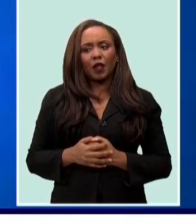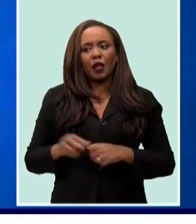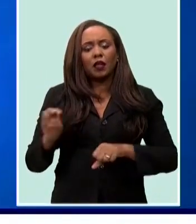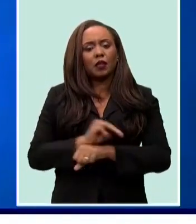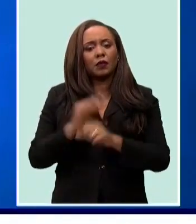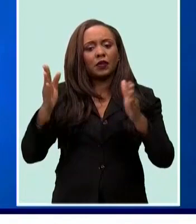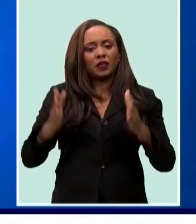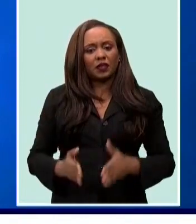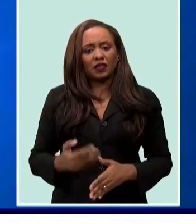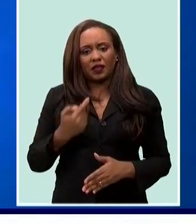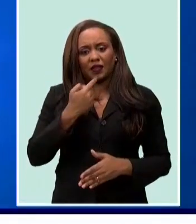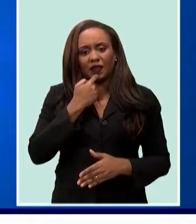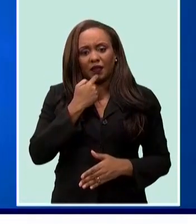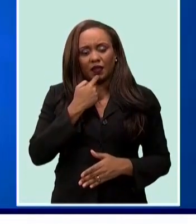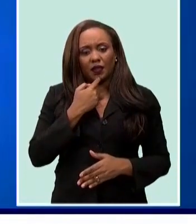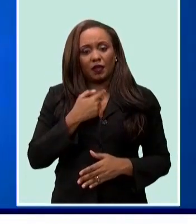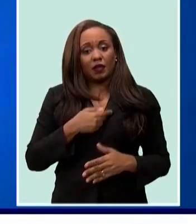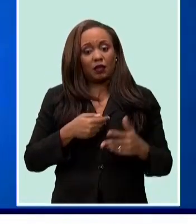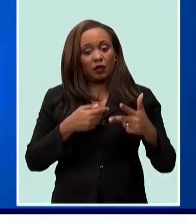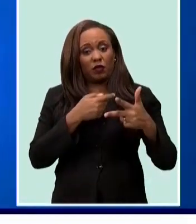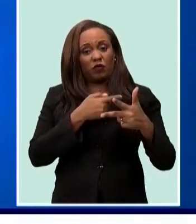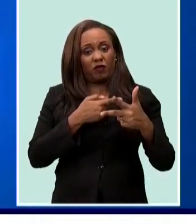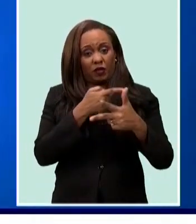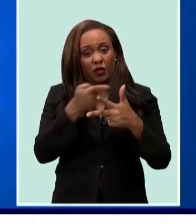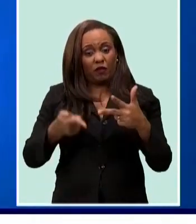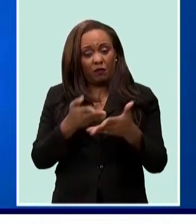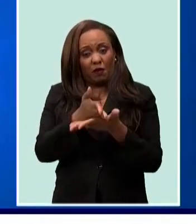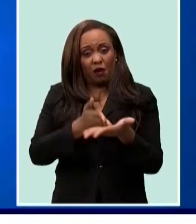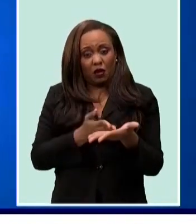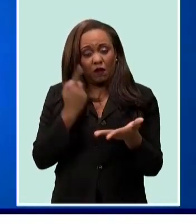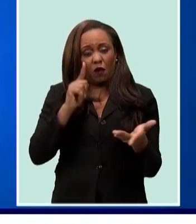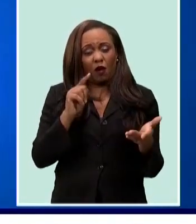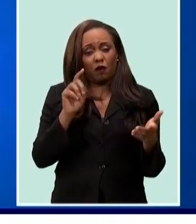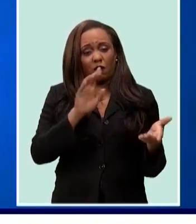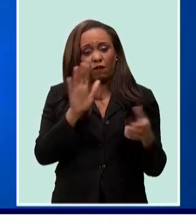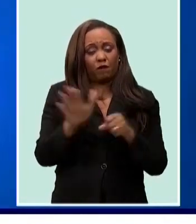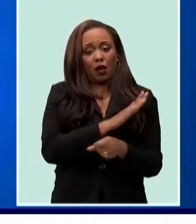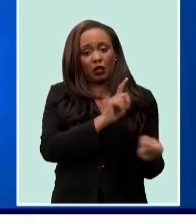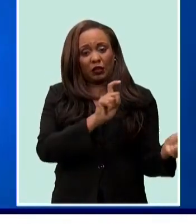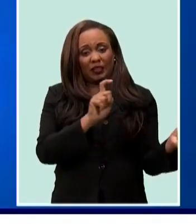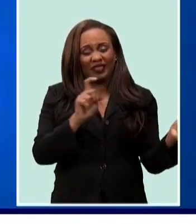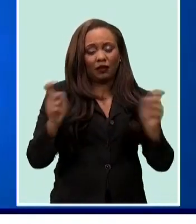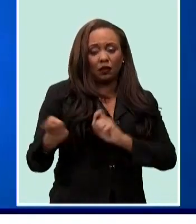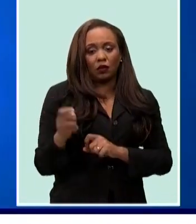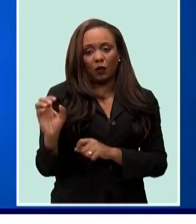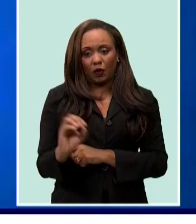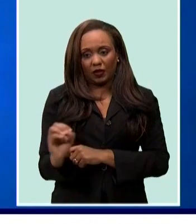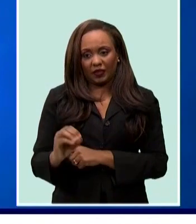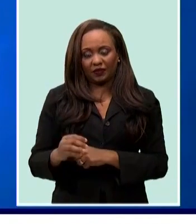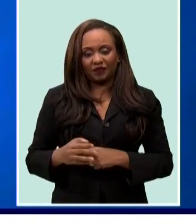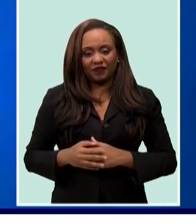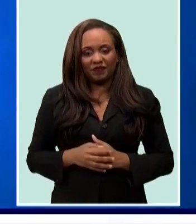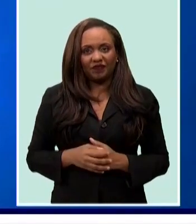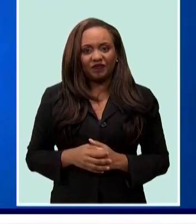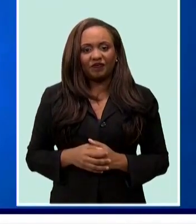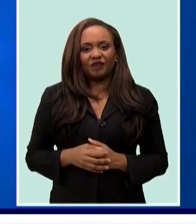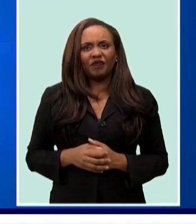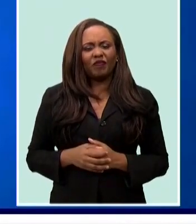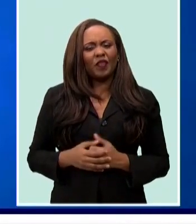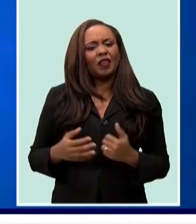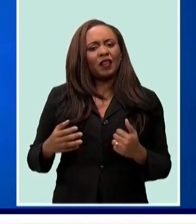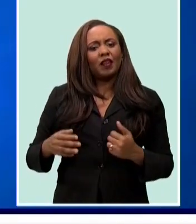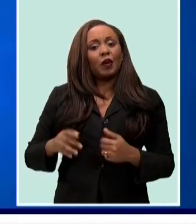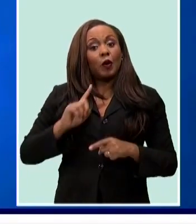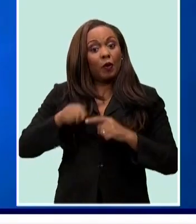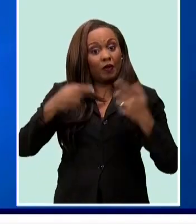disclosed that a three-phase plan is in place for the total transformation of Oistins. This is going to be the mirror of what beauty is supposed